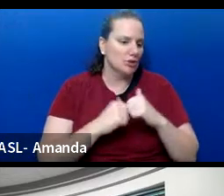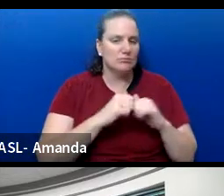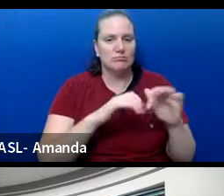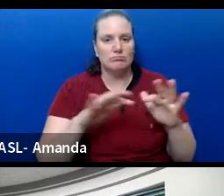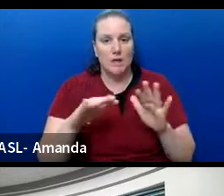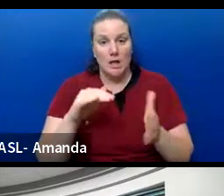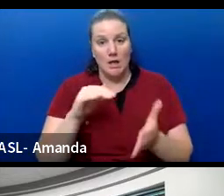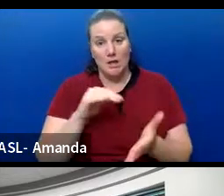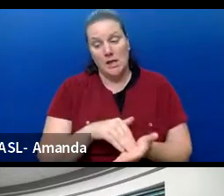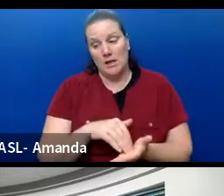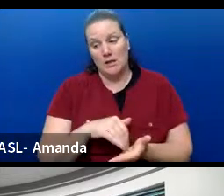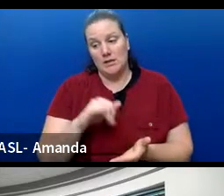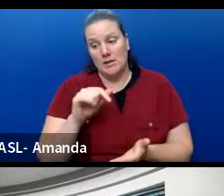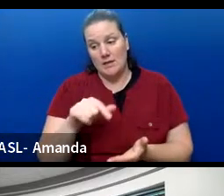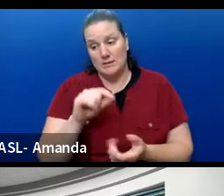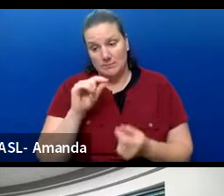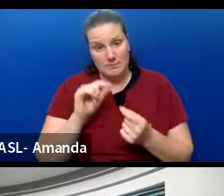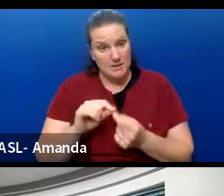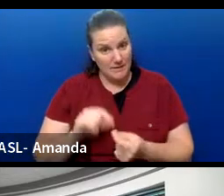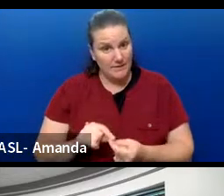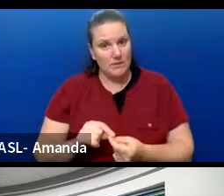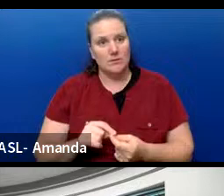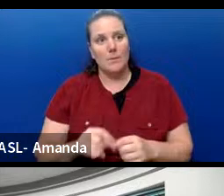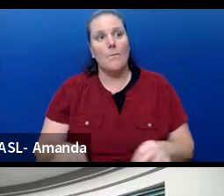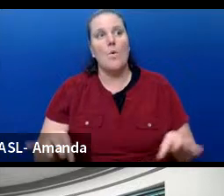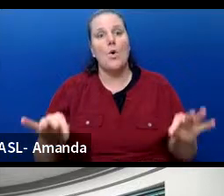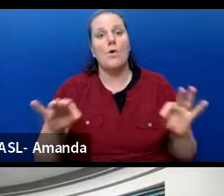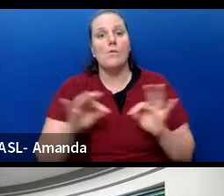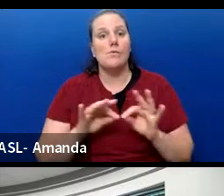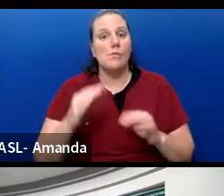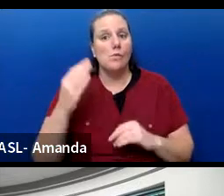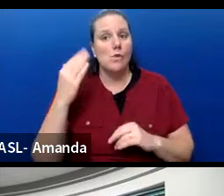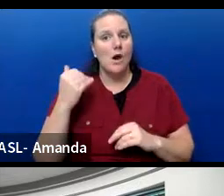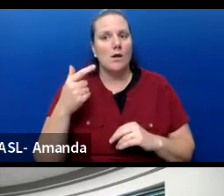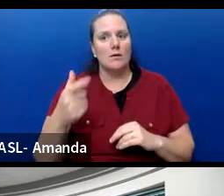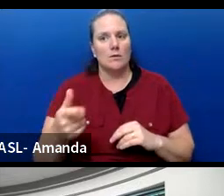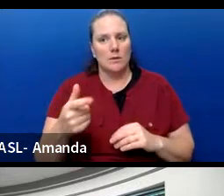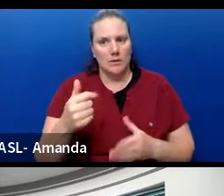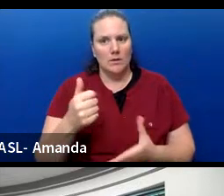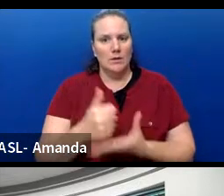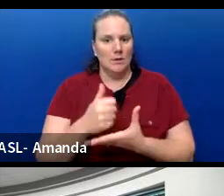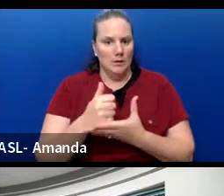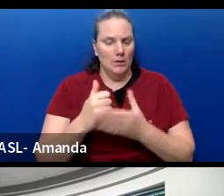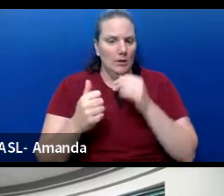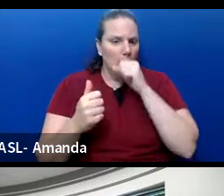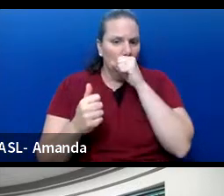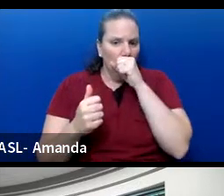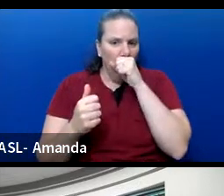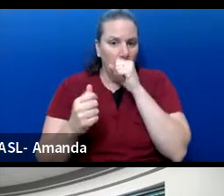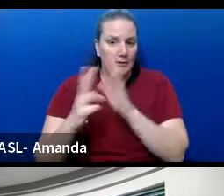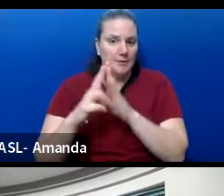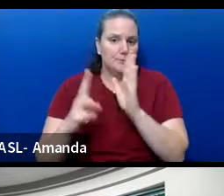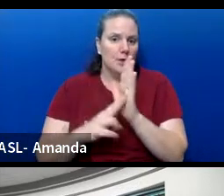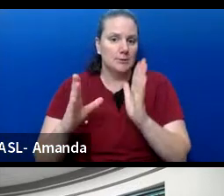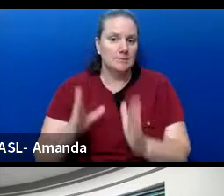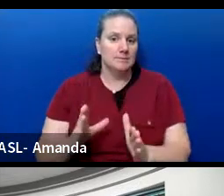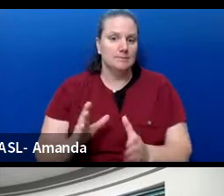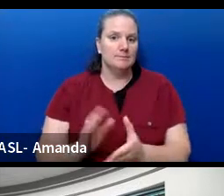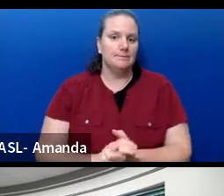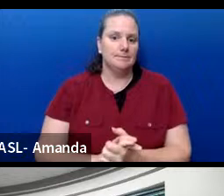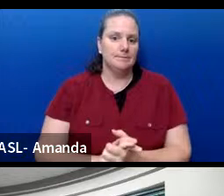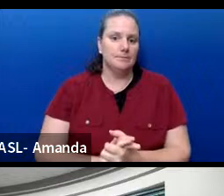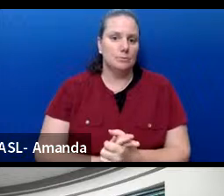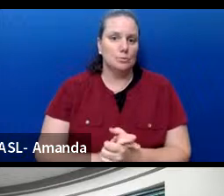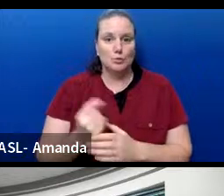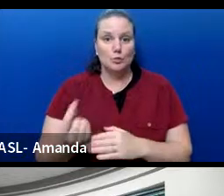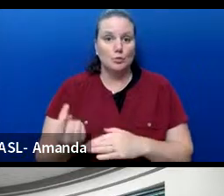again, this is where the specifications become important, because we can direct the contractor, as you know, what data we